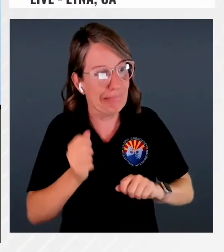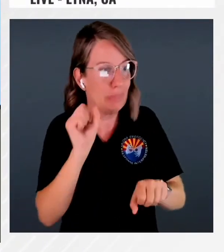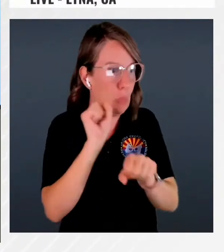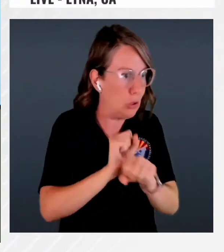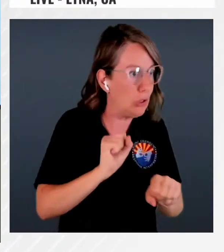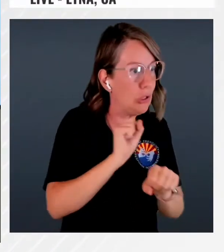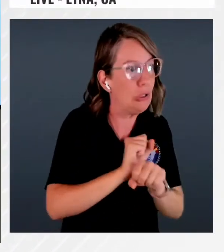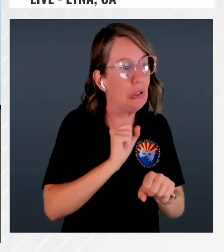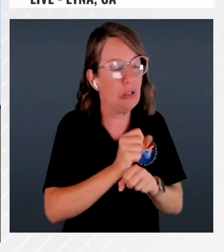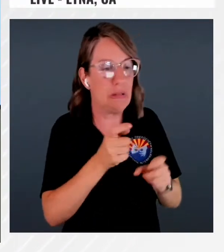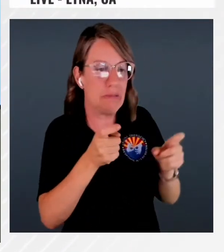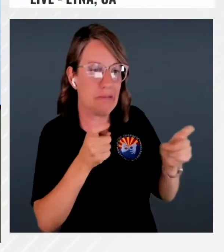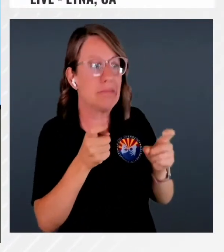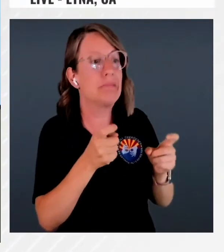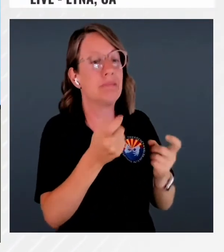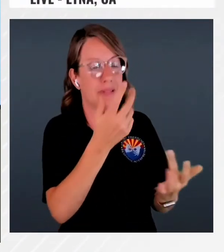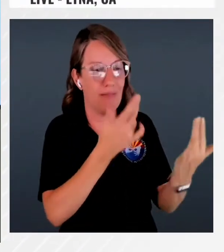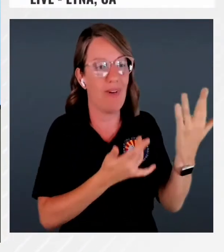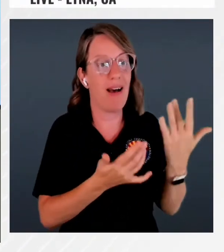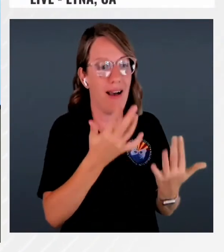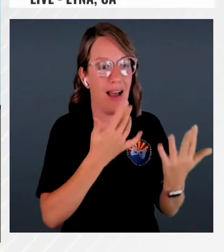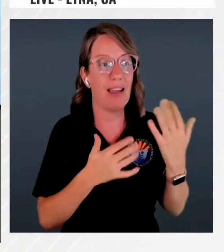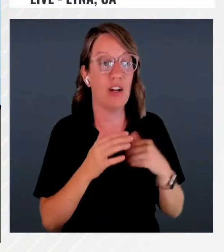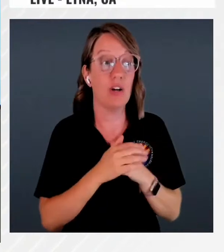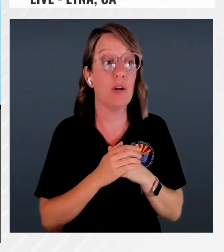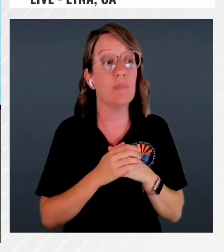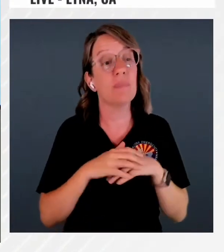being as wet as they were, and that